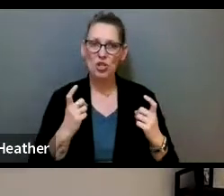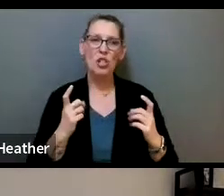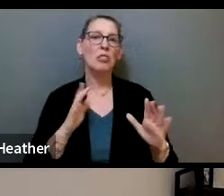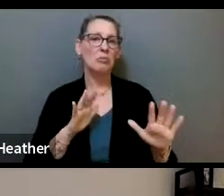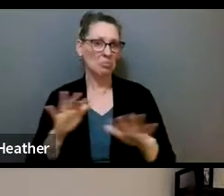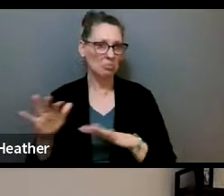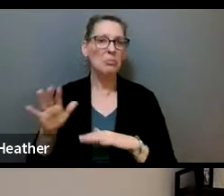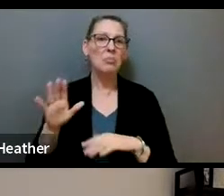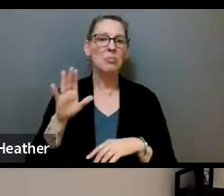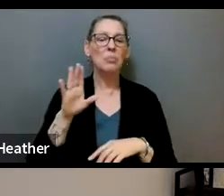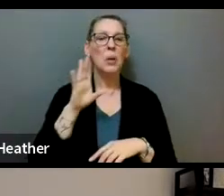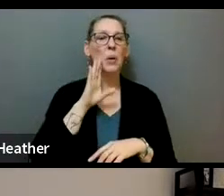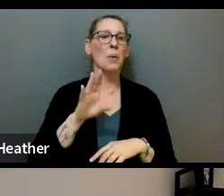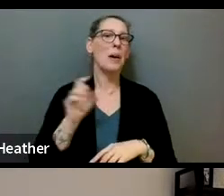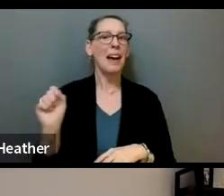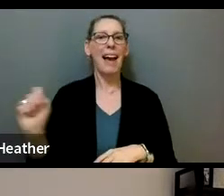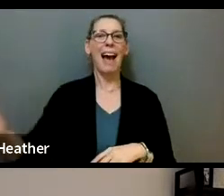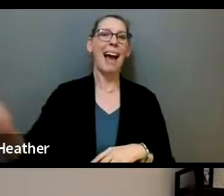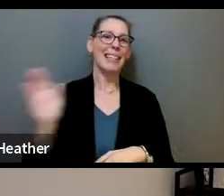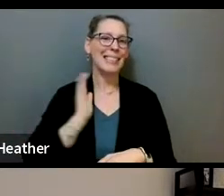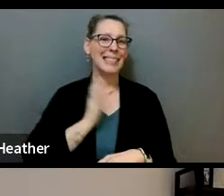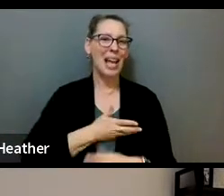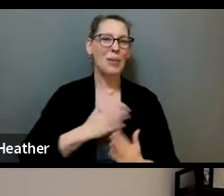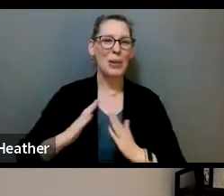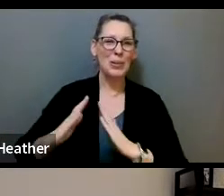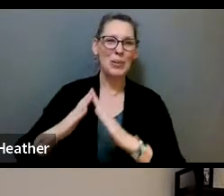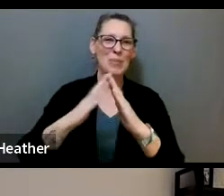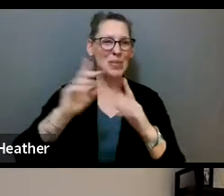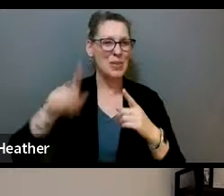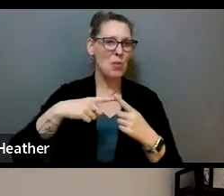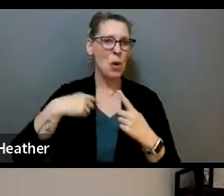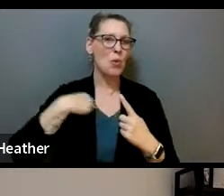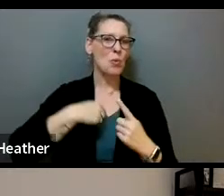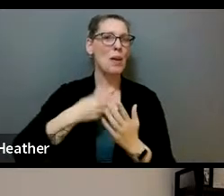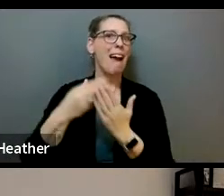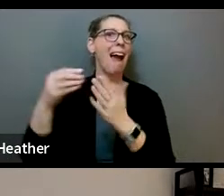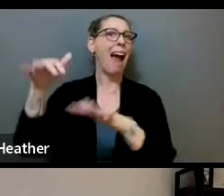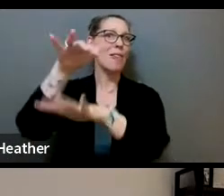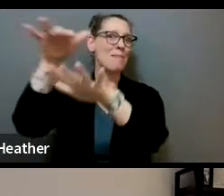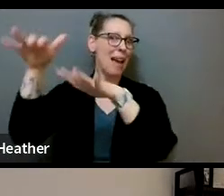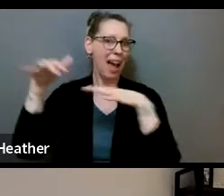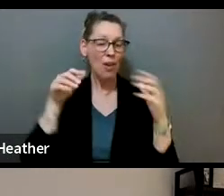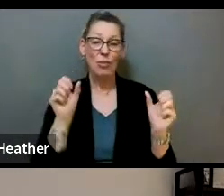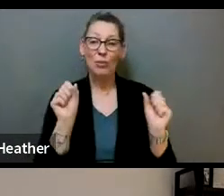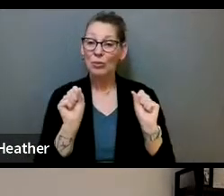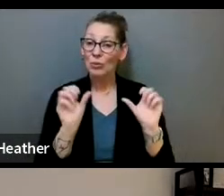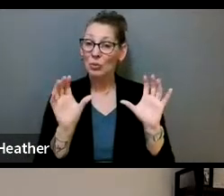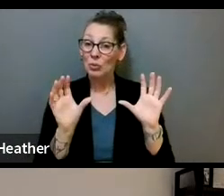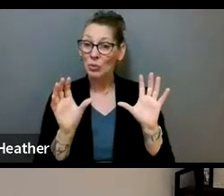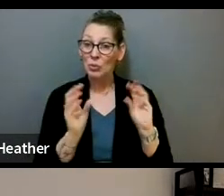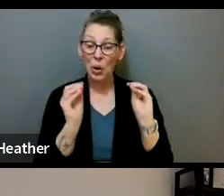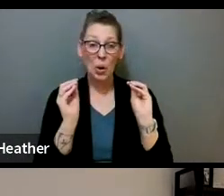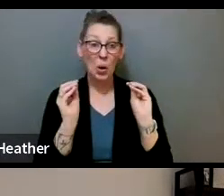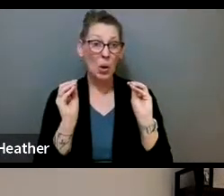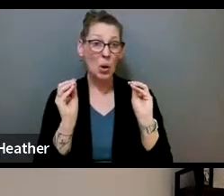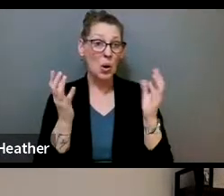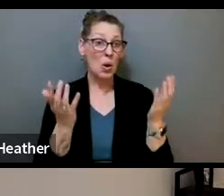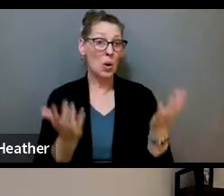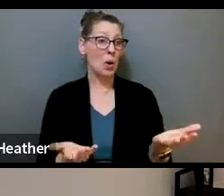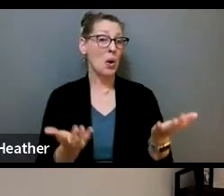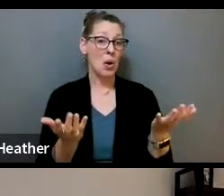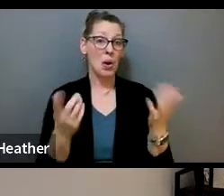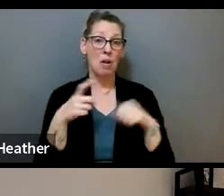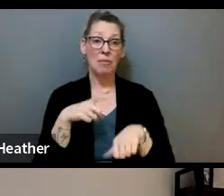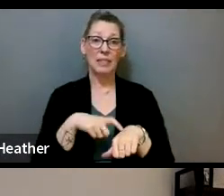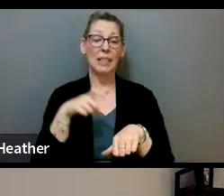to maybe ask our community as we're out and about. So with that, this is the time